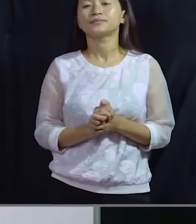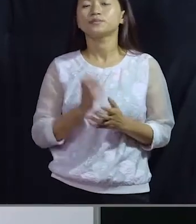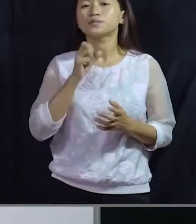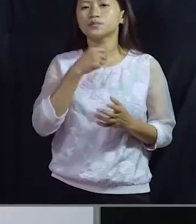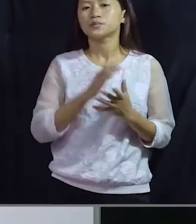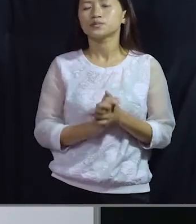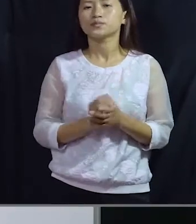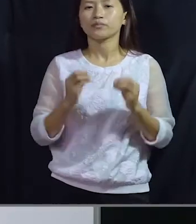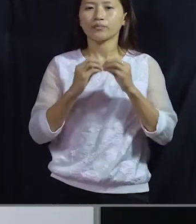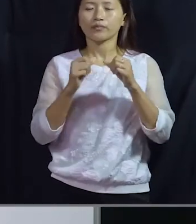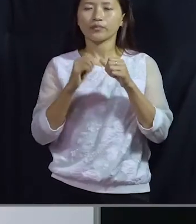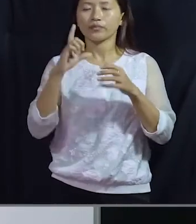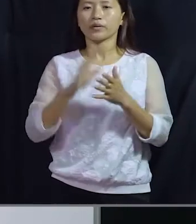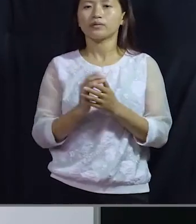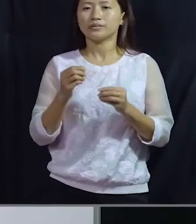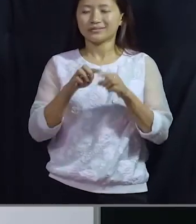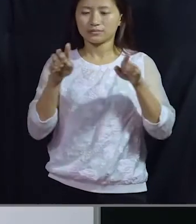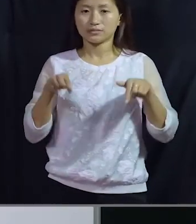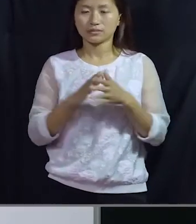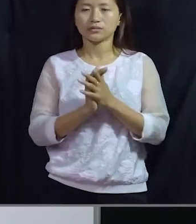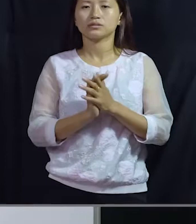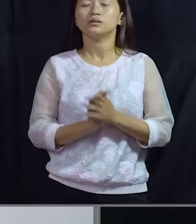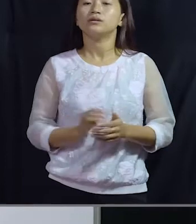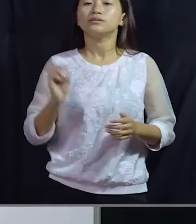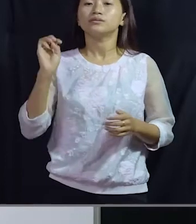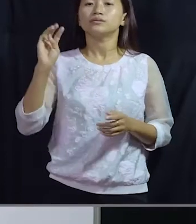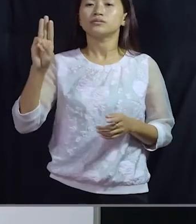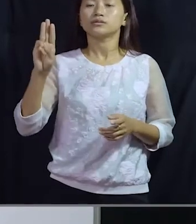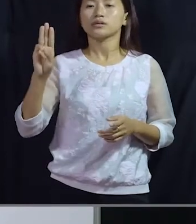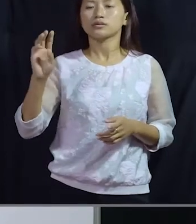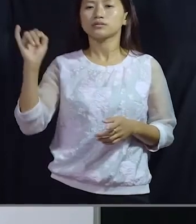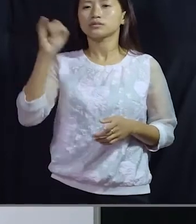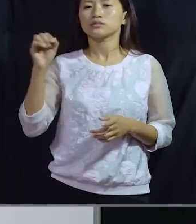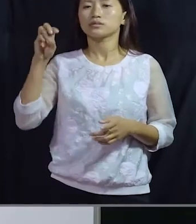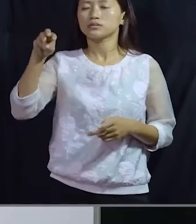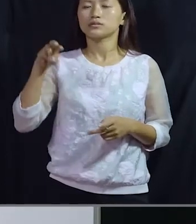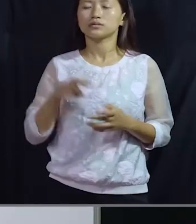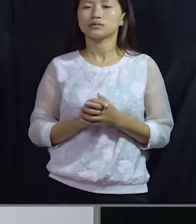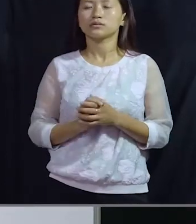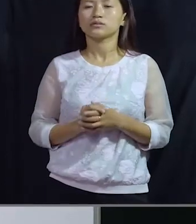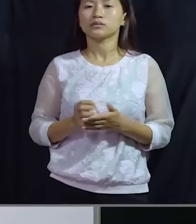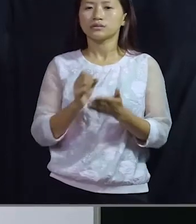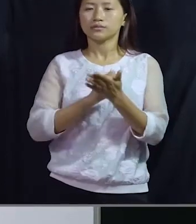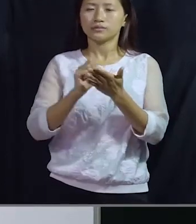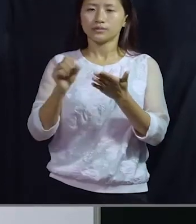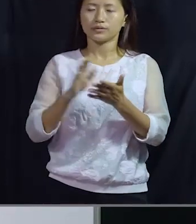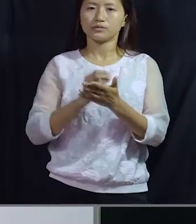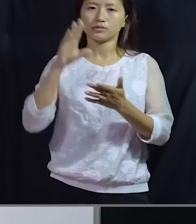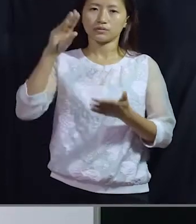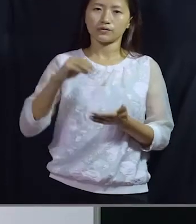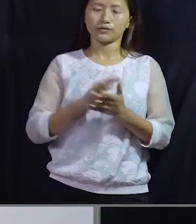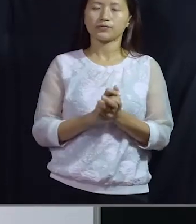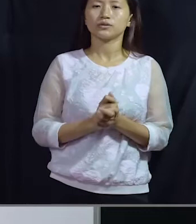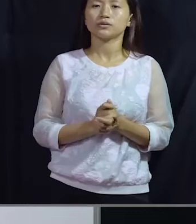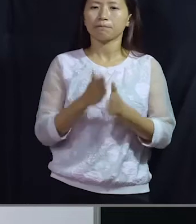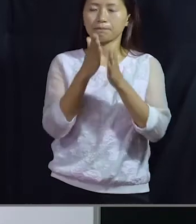old balance sheet. That is 3,600. So this 3,600 is written off. It is written